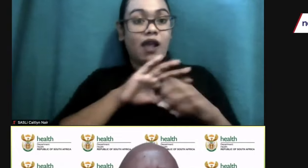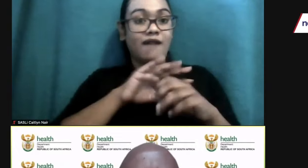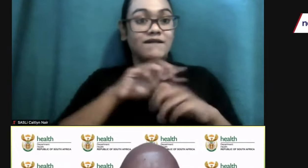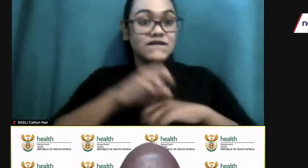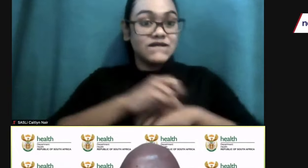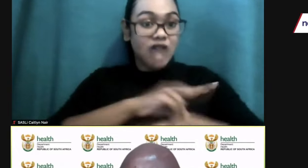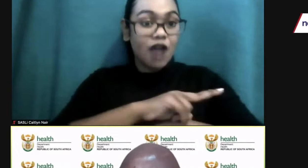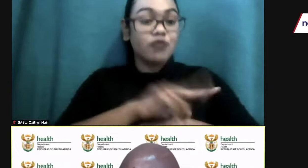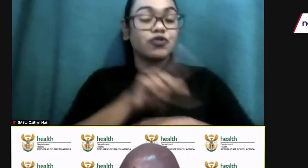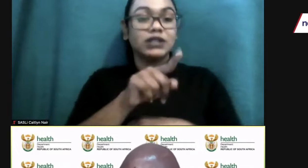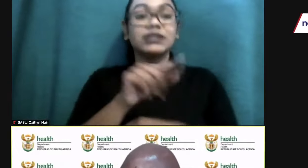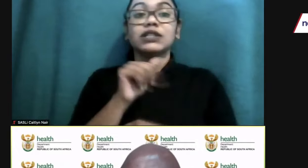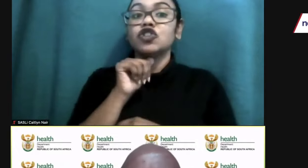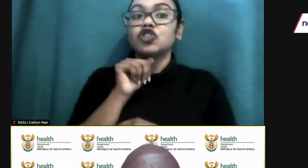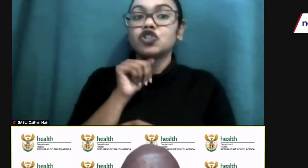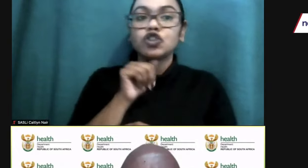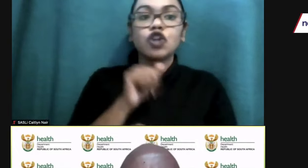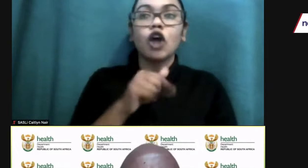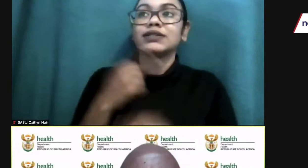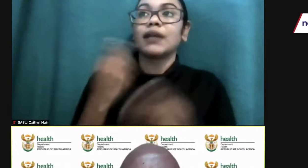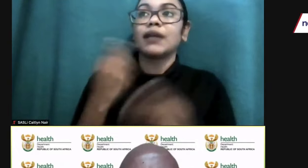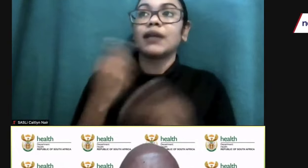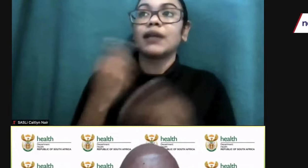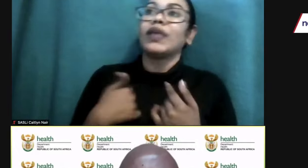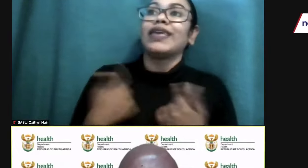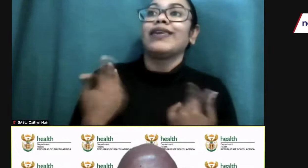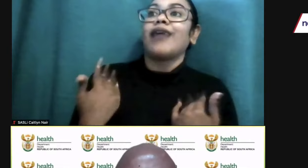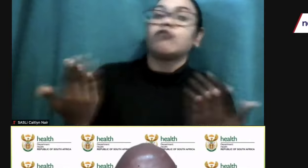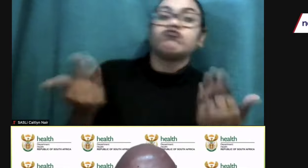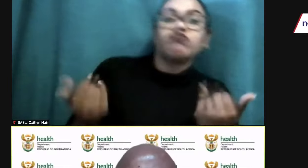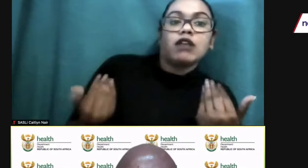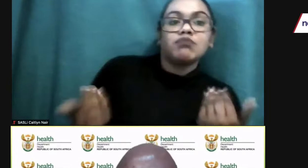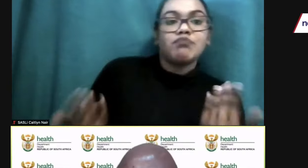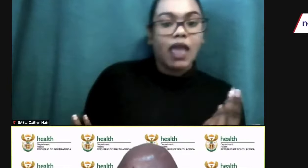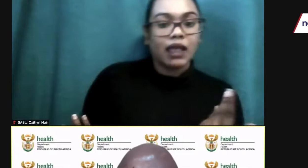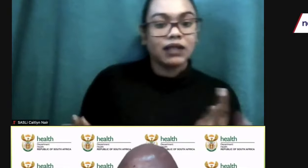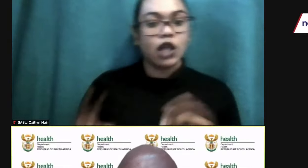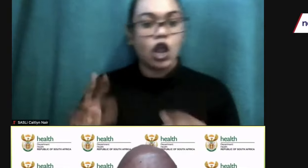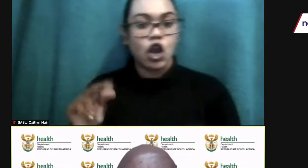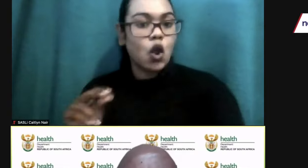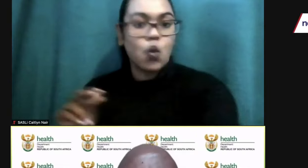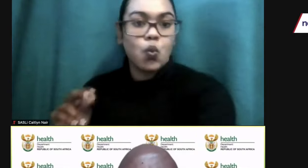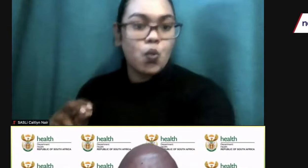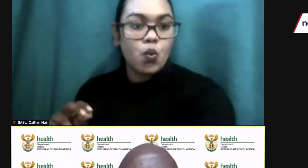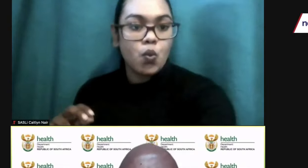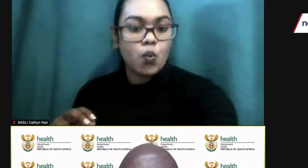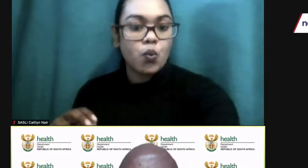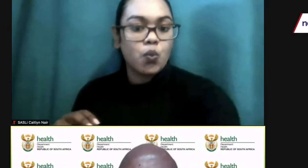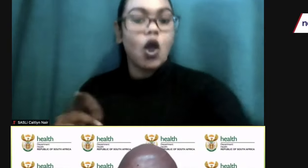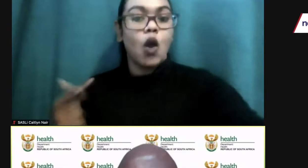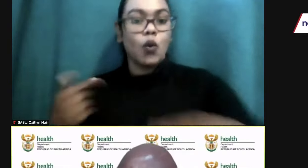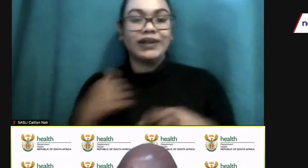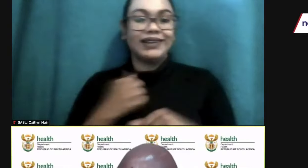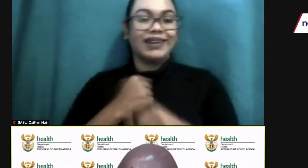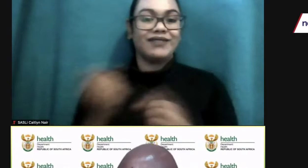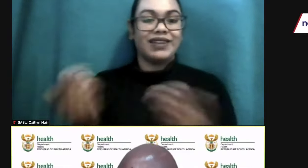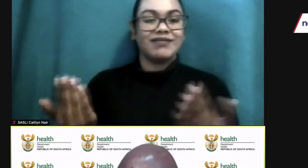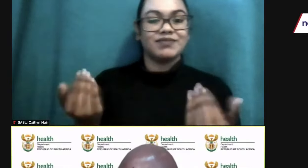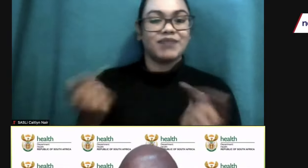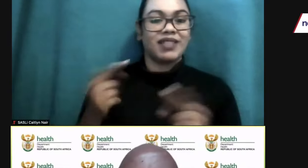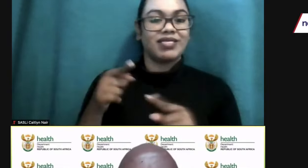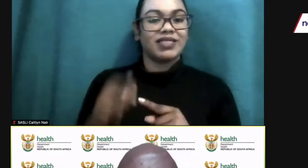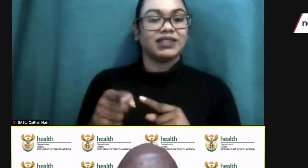is very unpredictable. So the tried and tested methods of prevention, non-pharmaceutical prevention